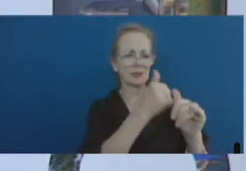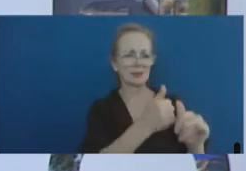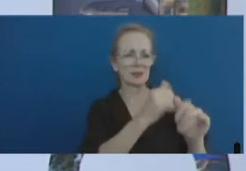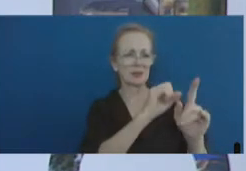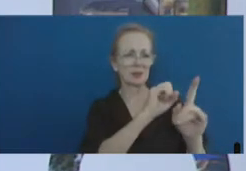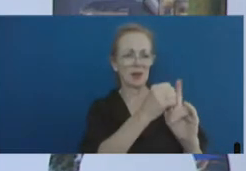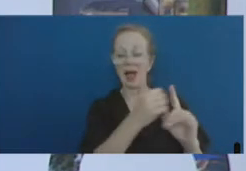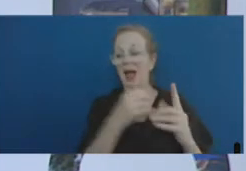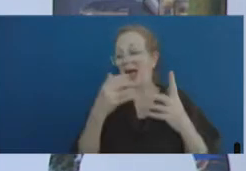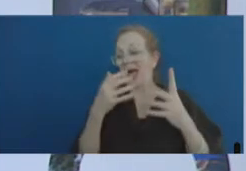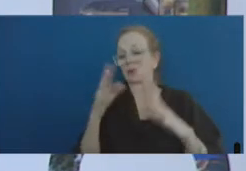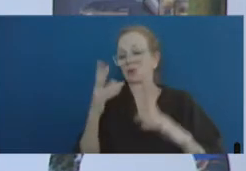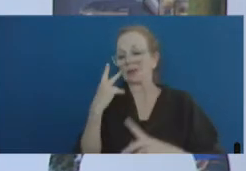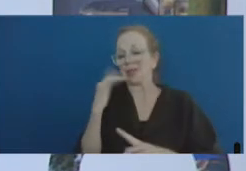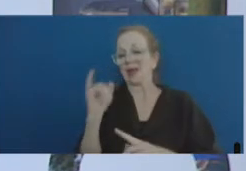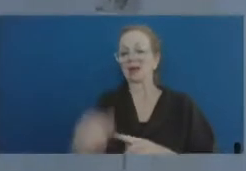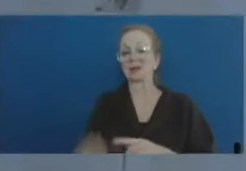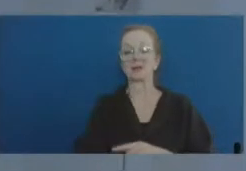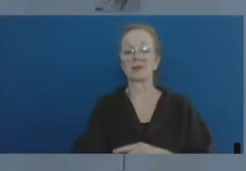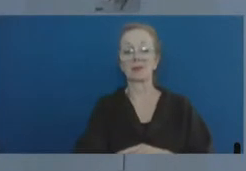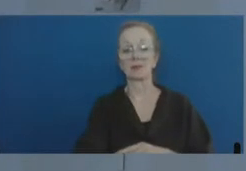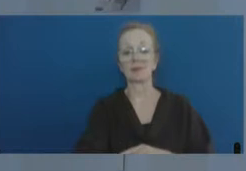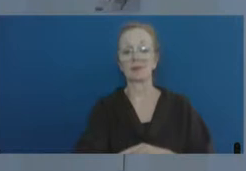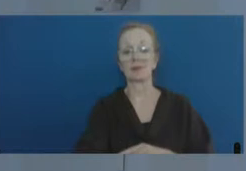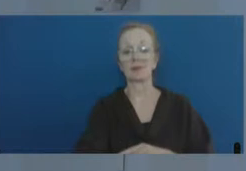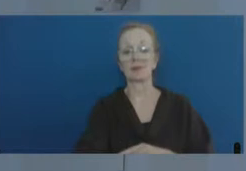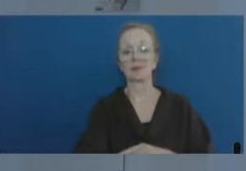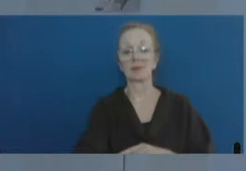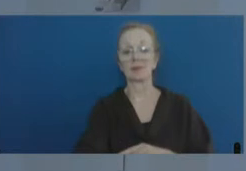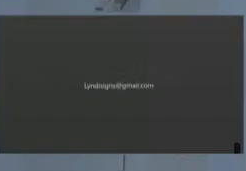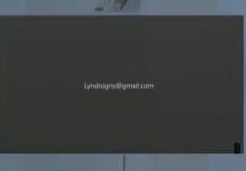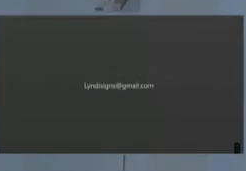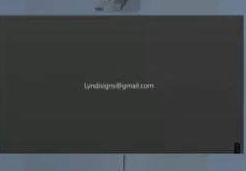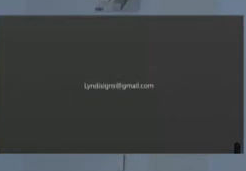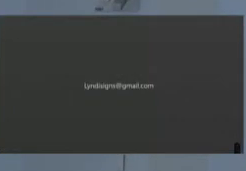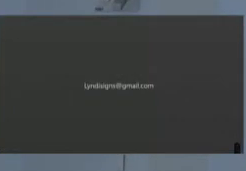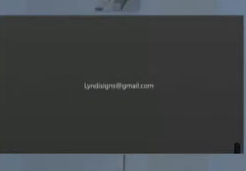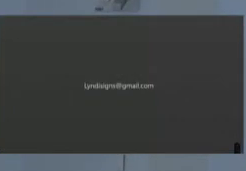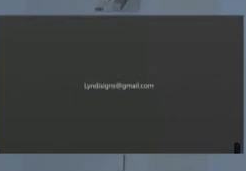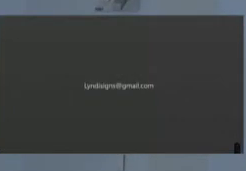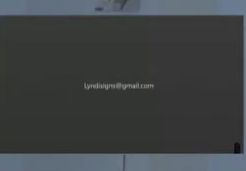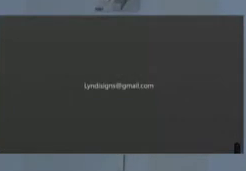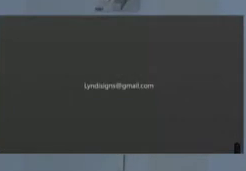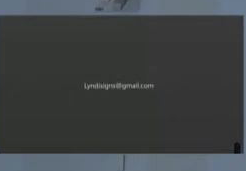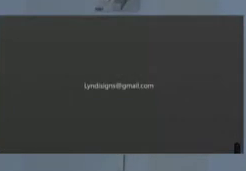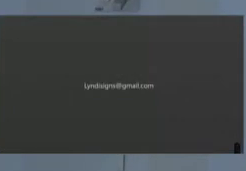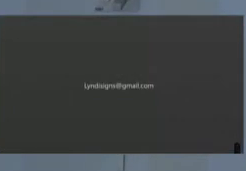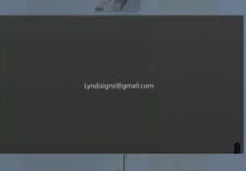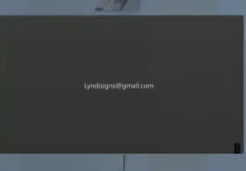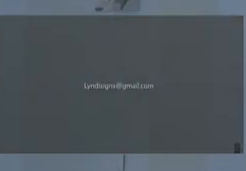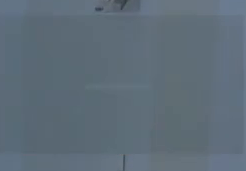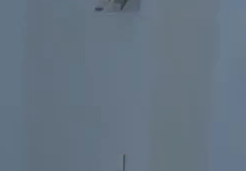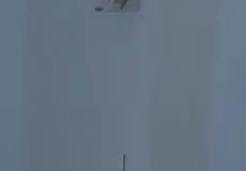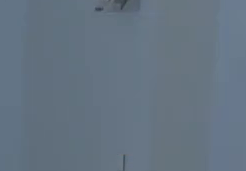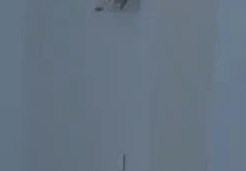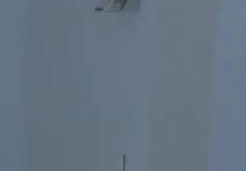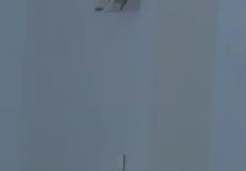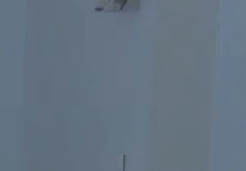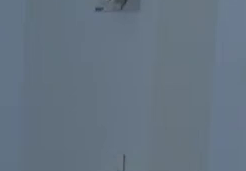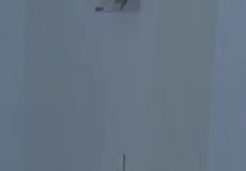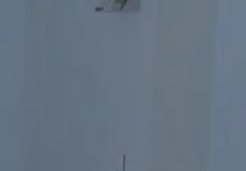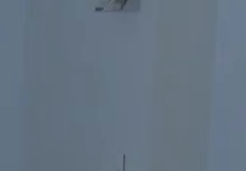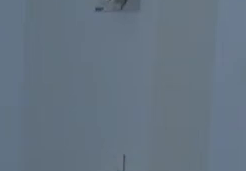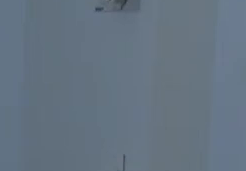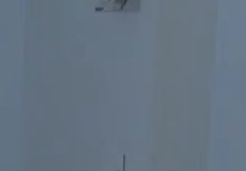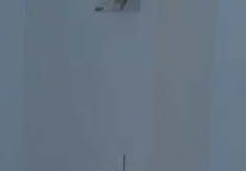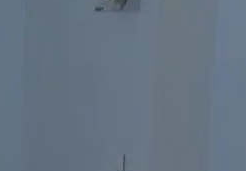want to see, or I don't think residents want to see, is a quadplex allowed on a small infill lot. Sure. I would make sure we were going to stay away